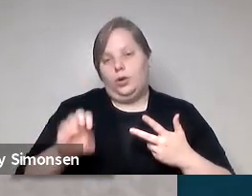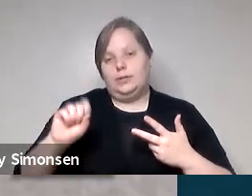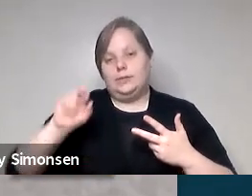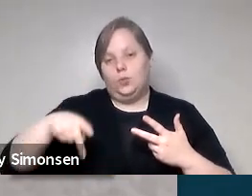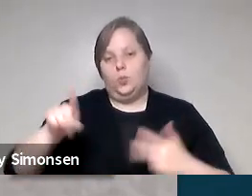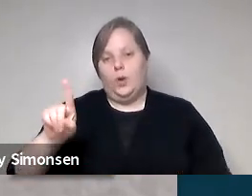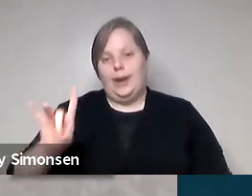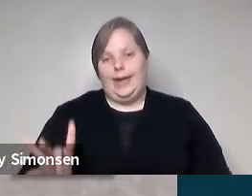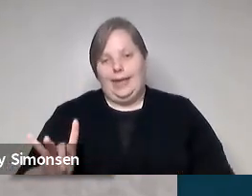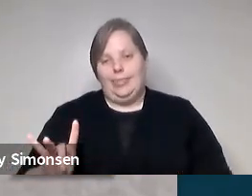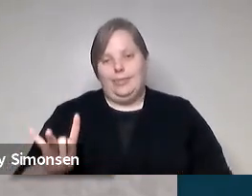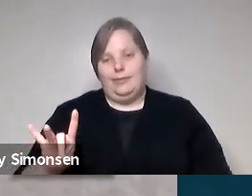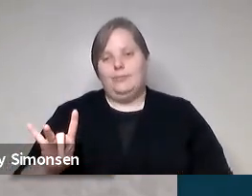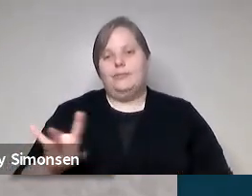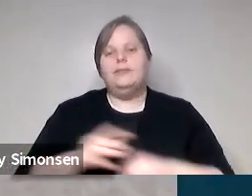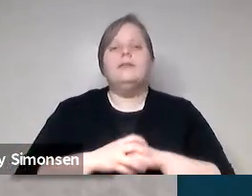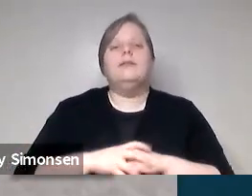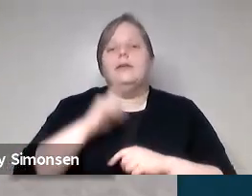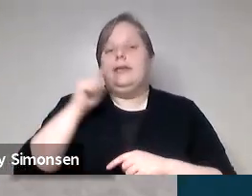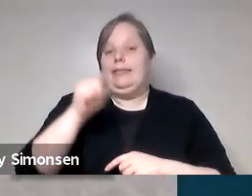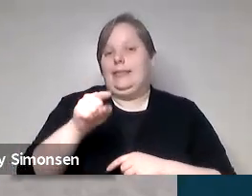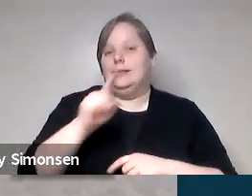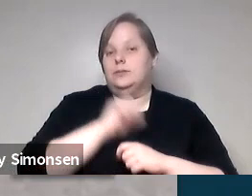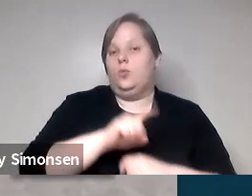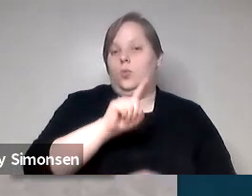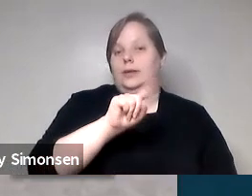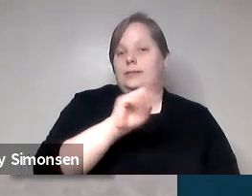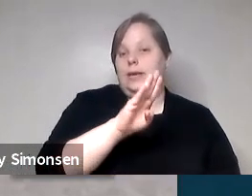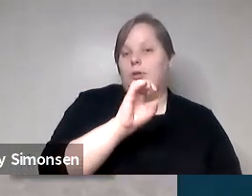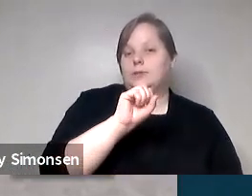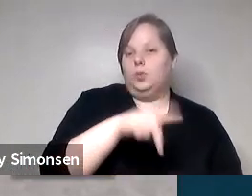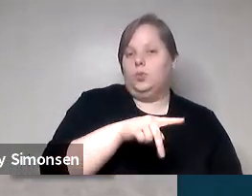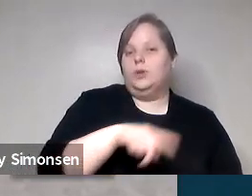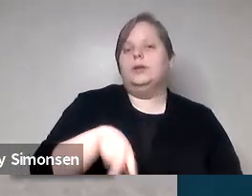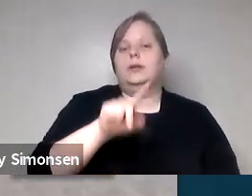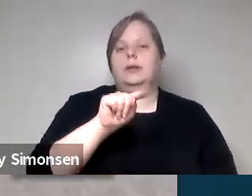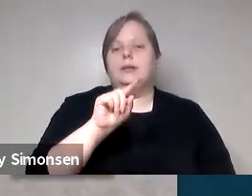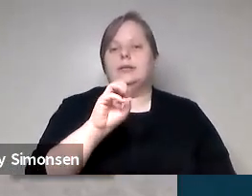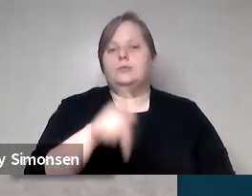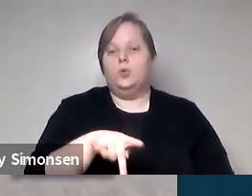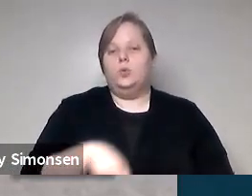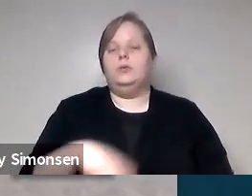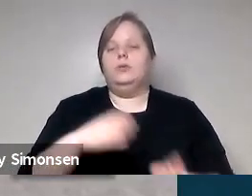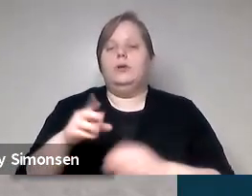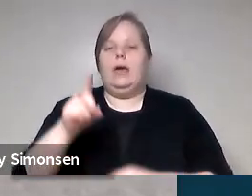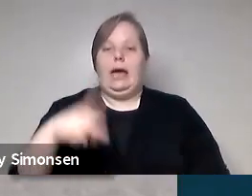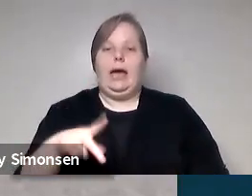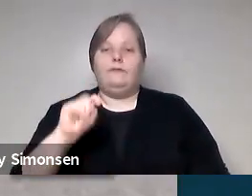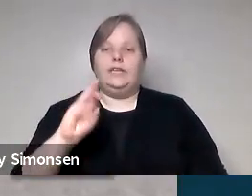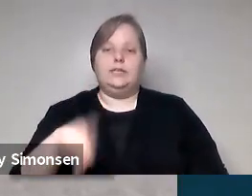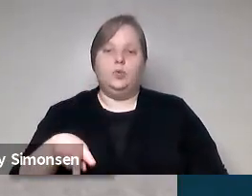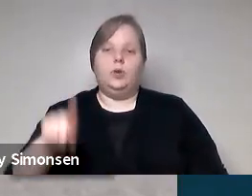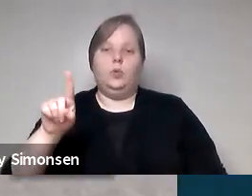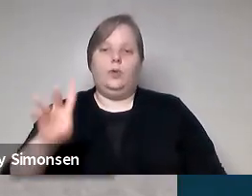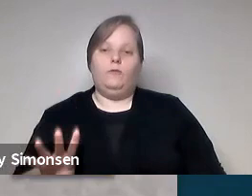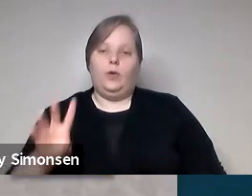The set we have here is 1 tablespoon, teaspoon, 1/2, and 1/4. And as you